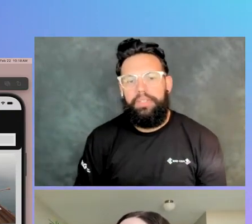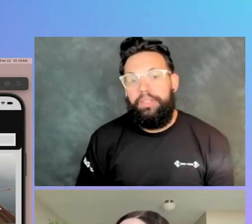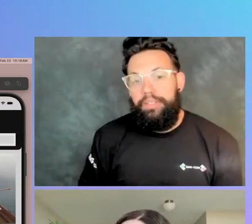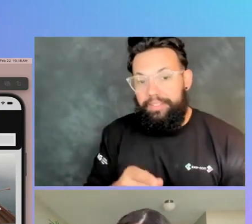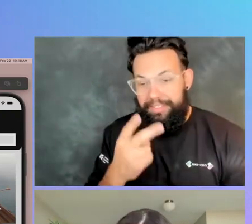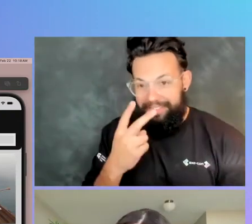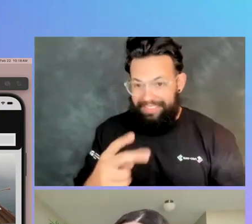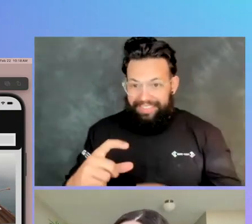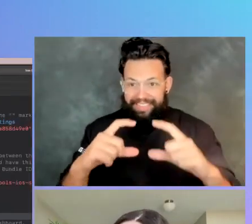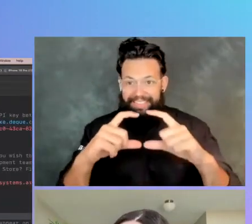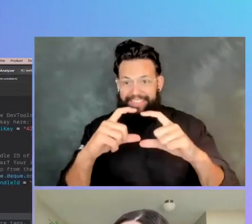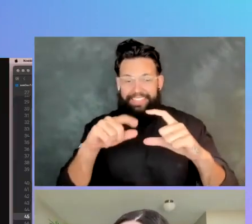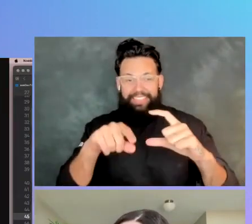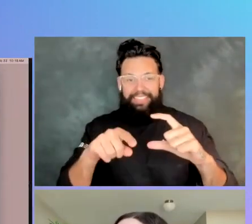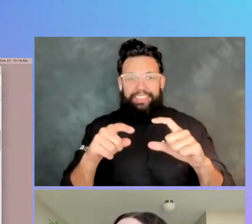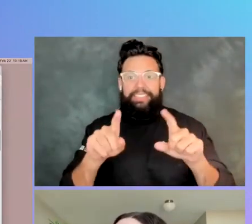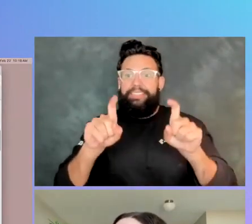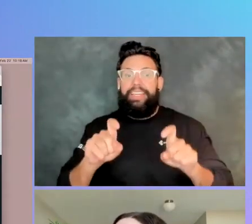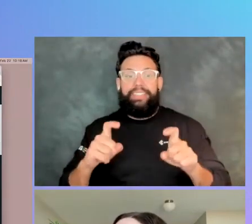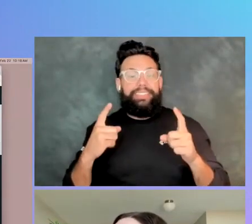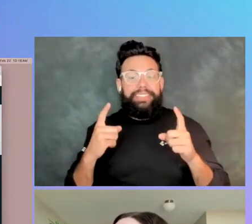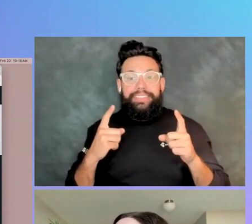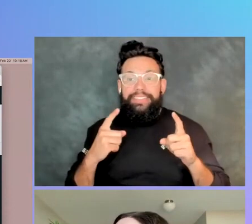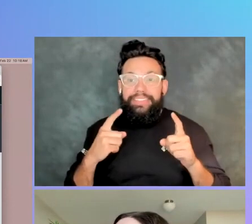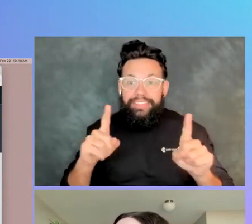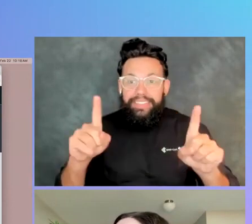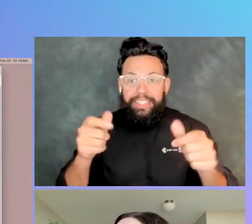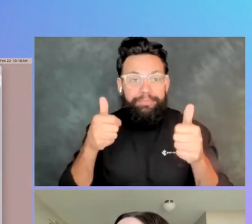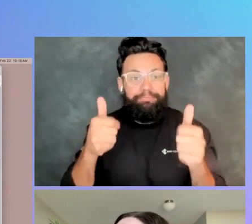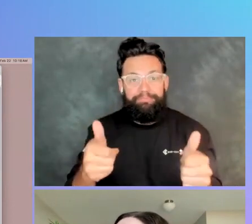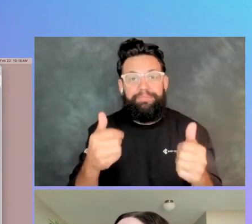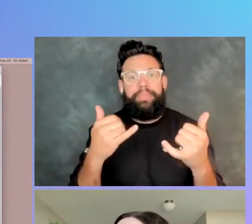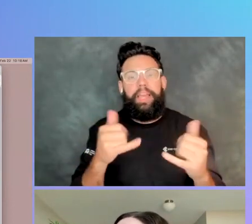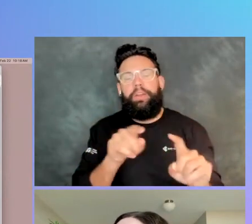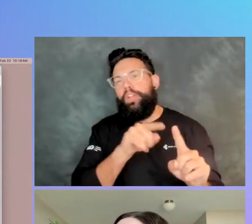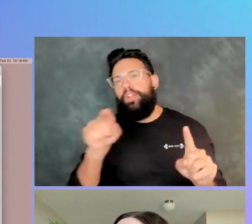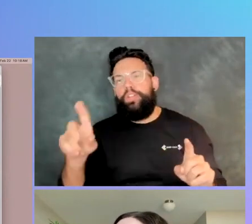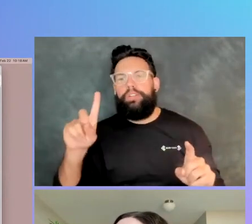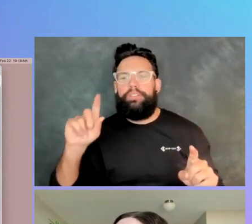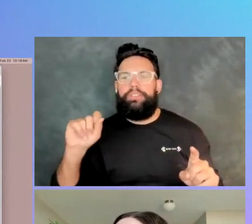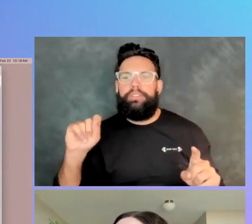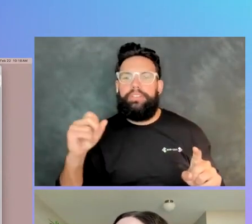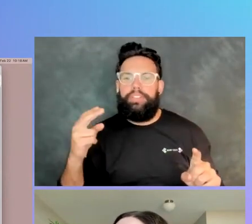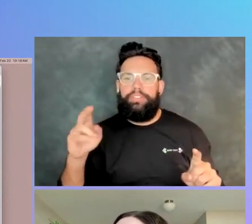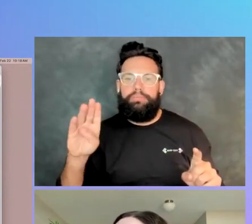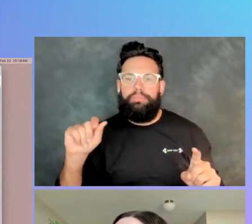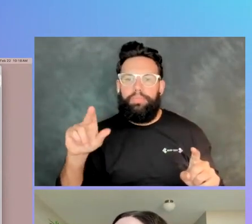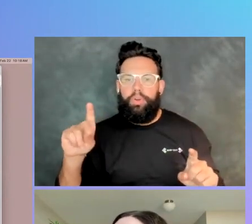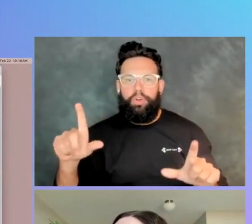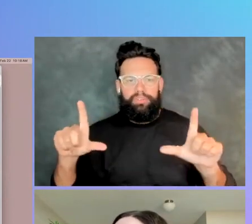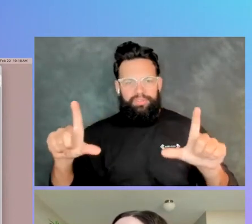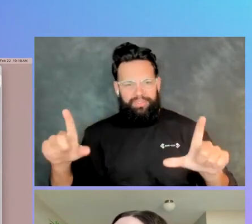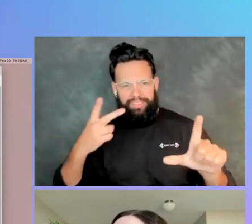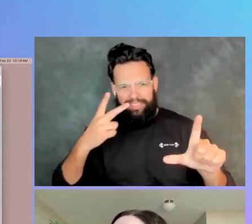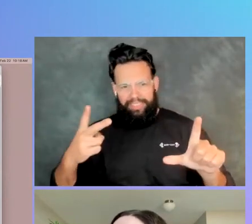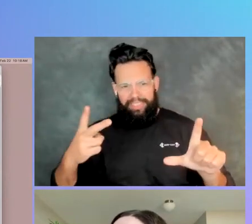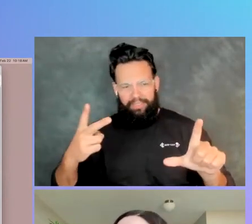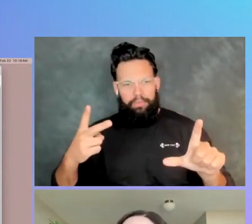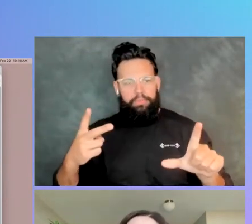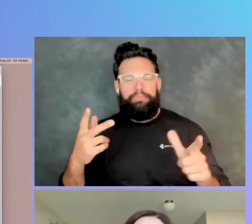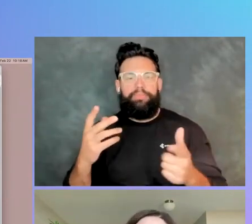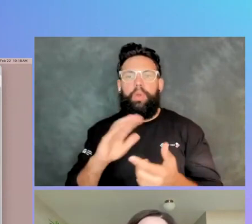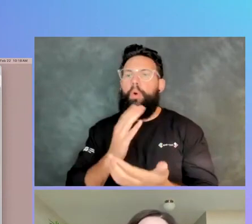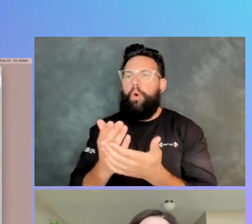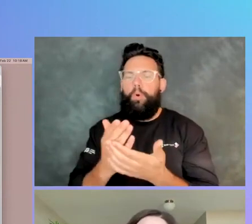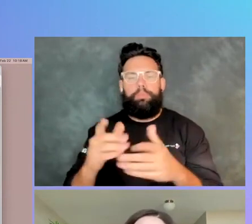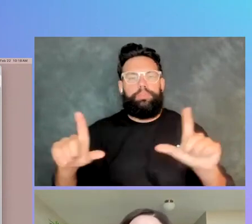has succeeded. So I should be able to head back out to my dashboard, and we should see that one here too. So here's our home screen. We can see we have 8 issues